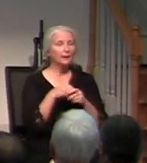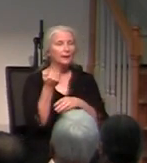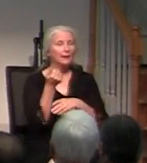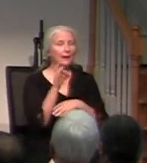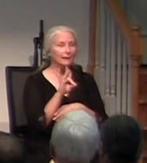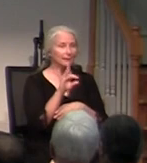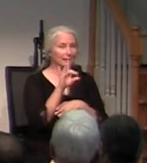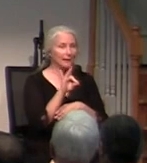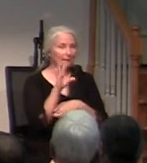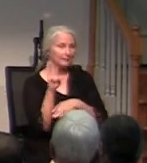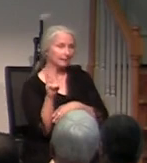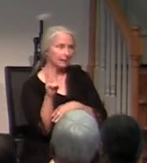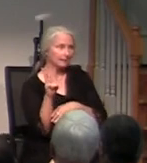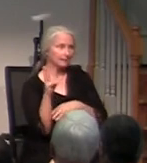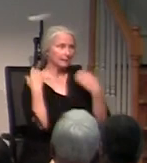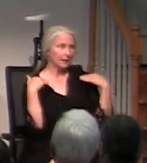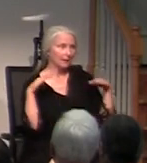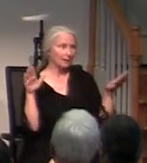1886.